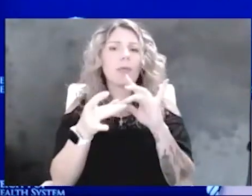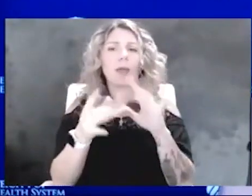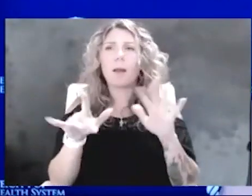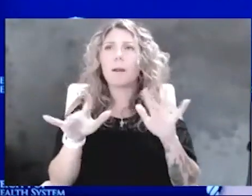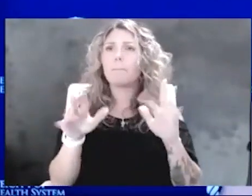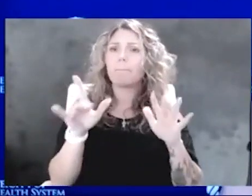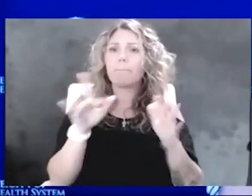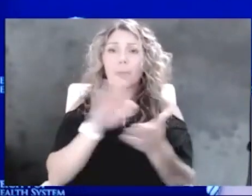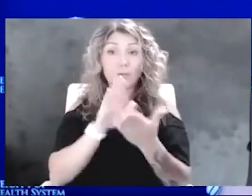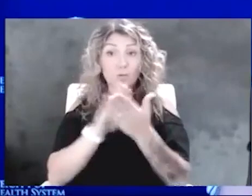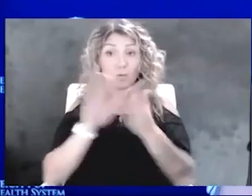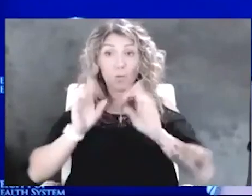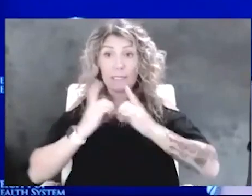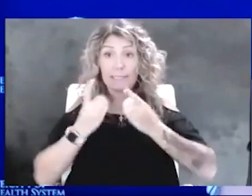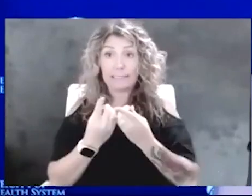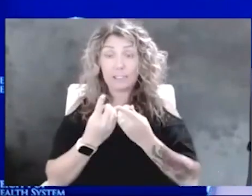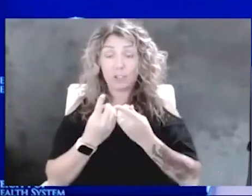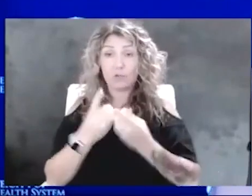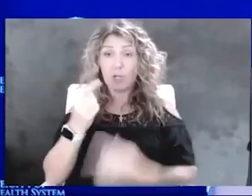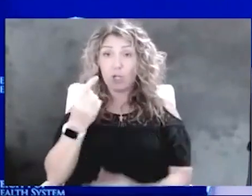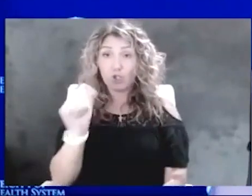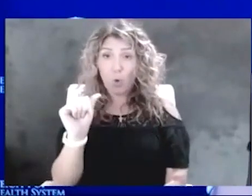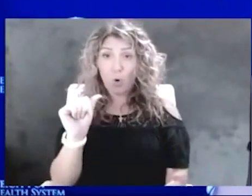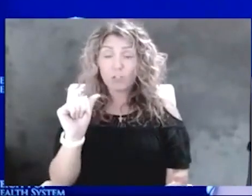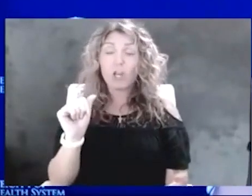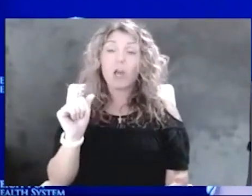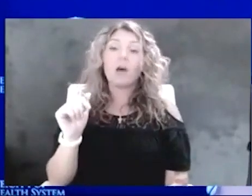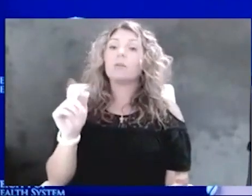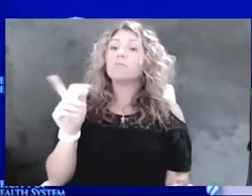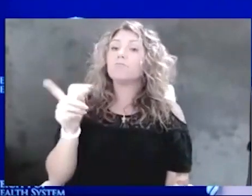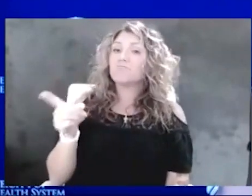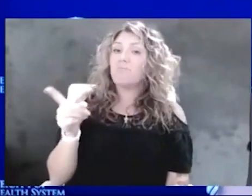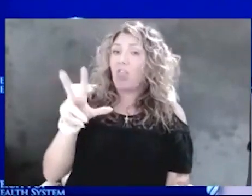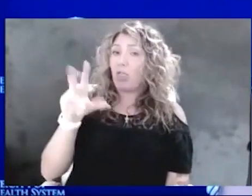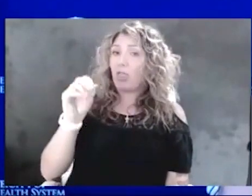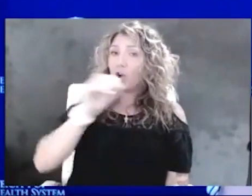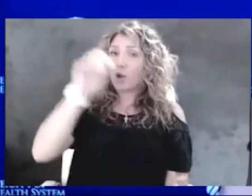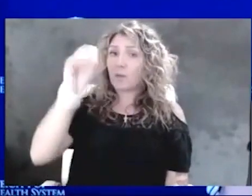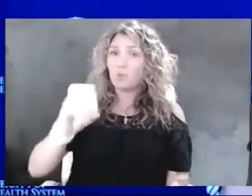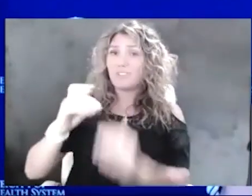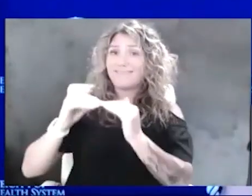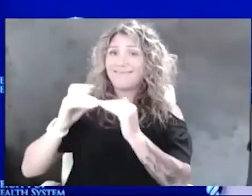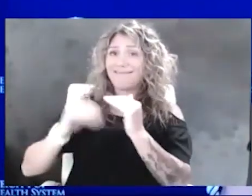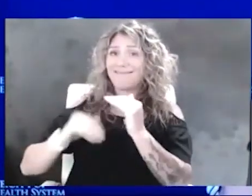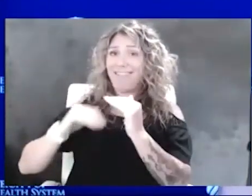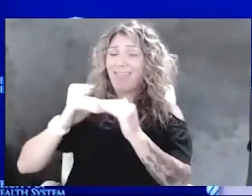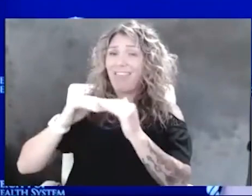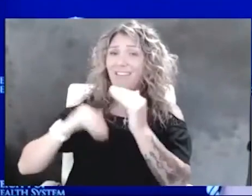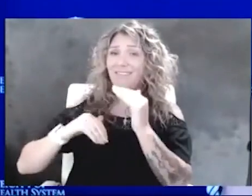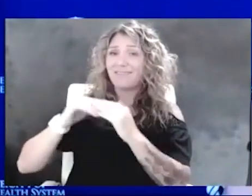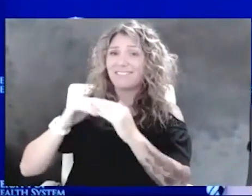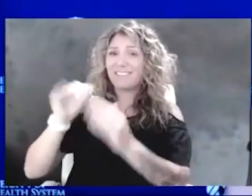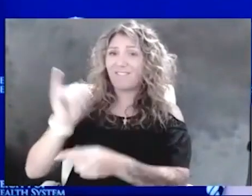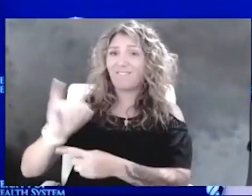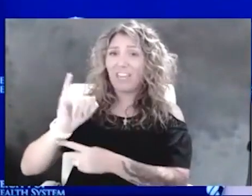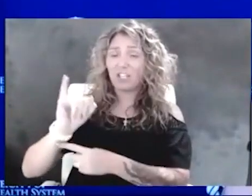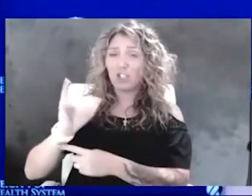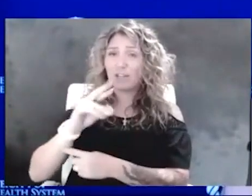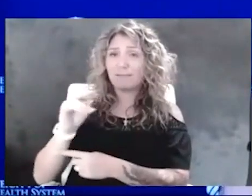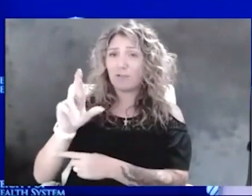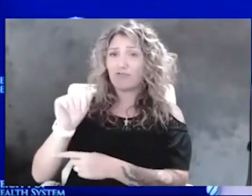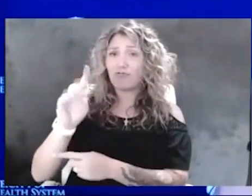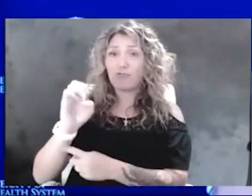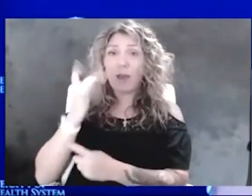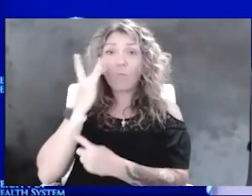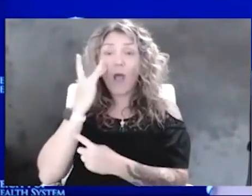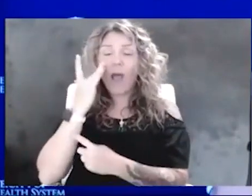district in Georgia that had 30% less infections and less incidence rate of COVID because of masking and good